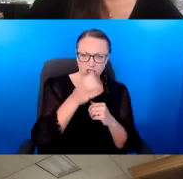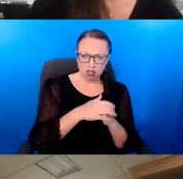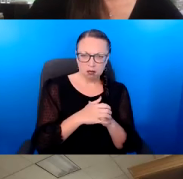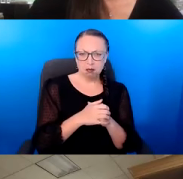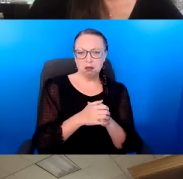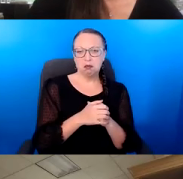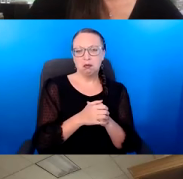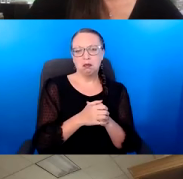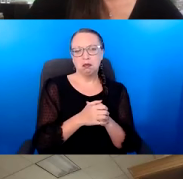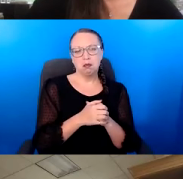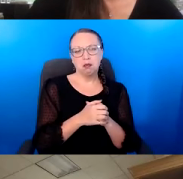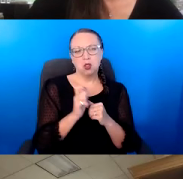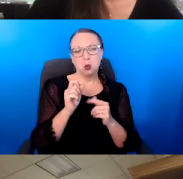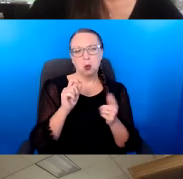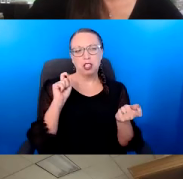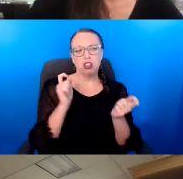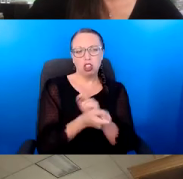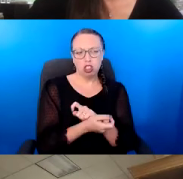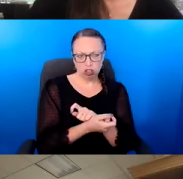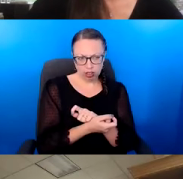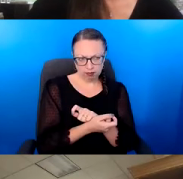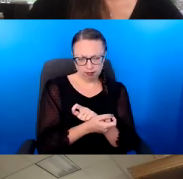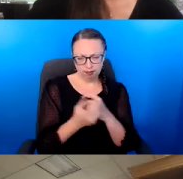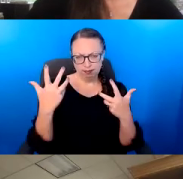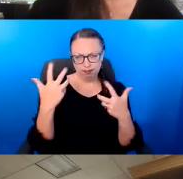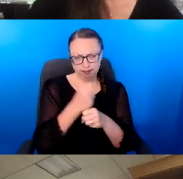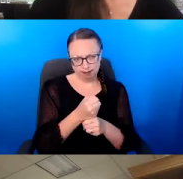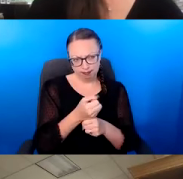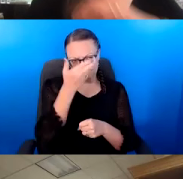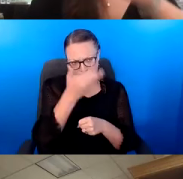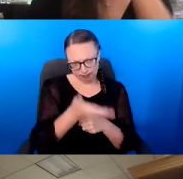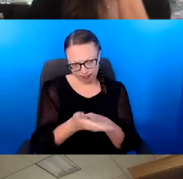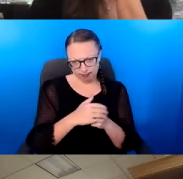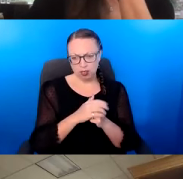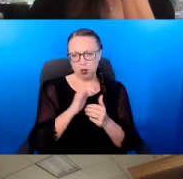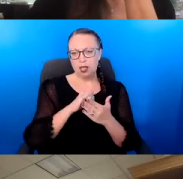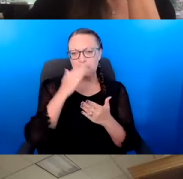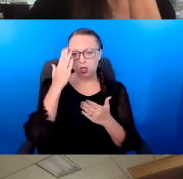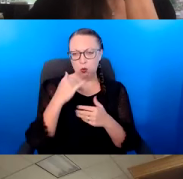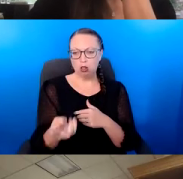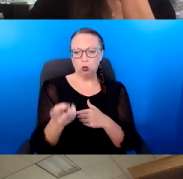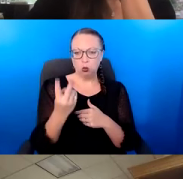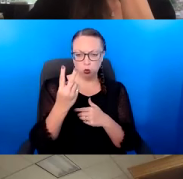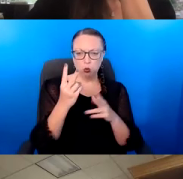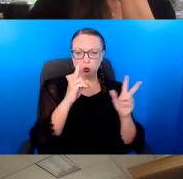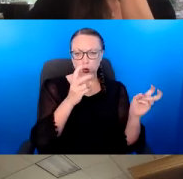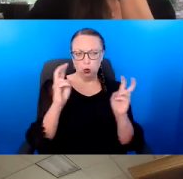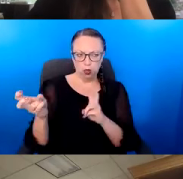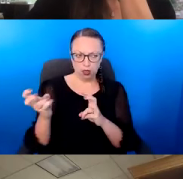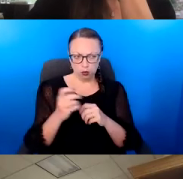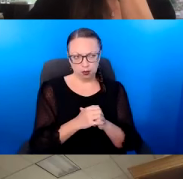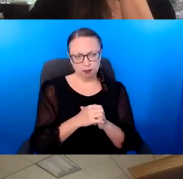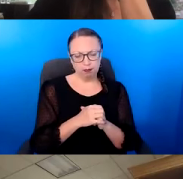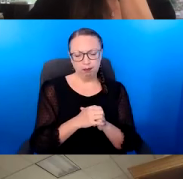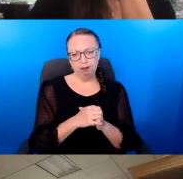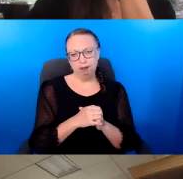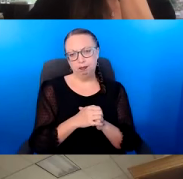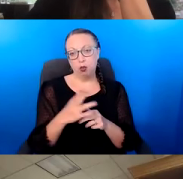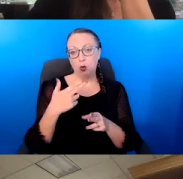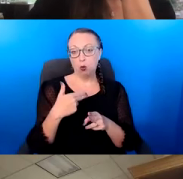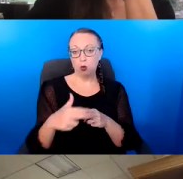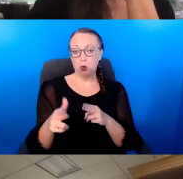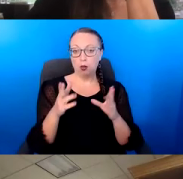on. So I simplified it to that. So that's why there were two titles. So let me quickly go over